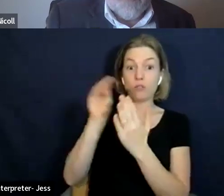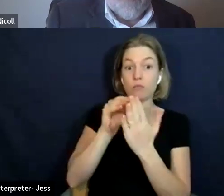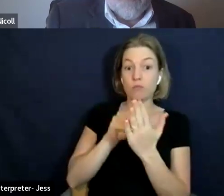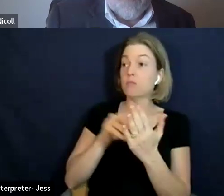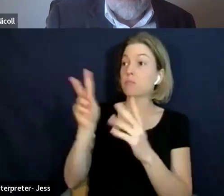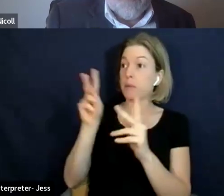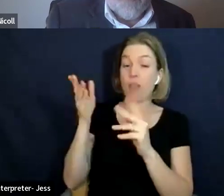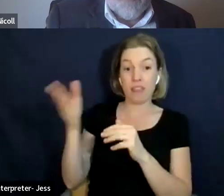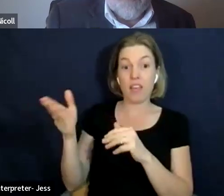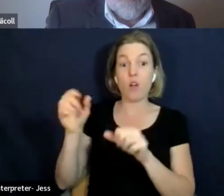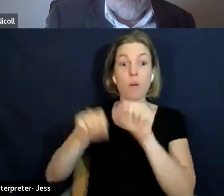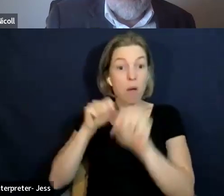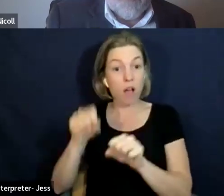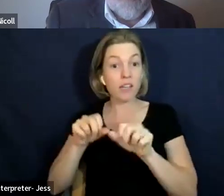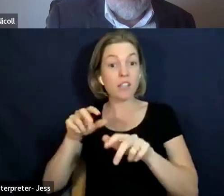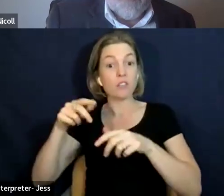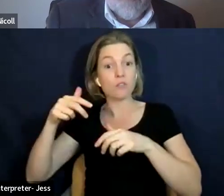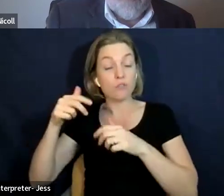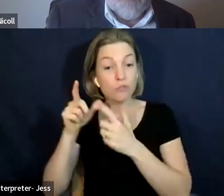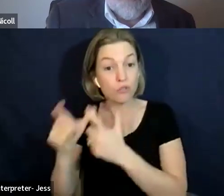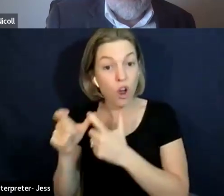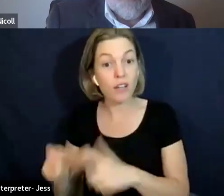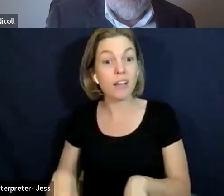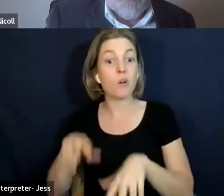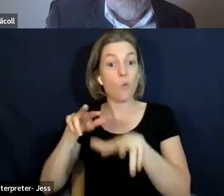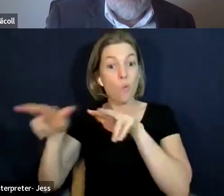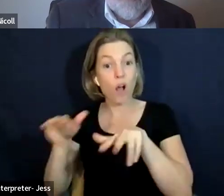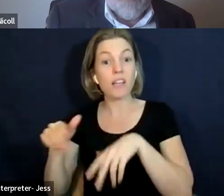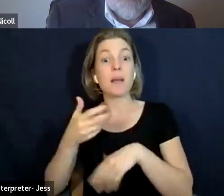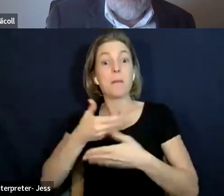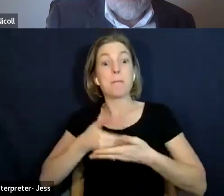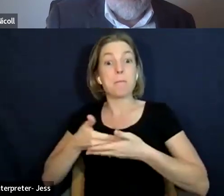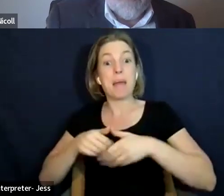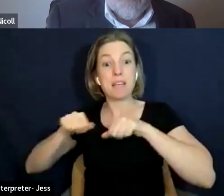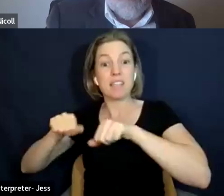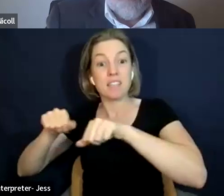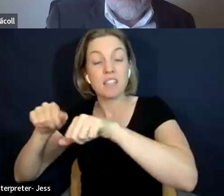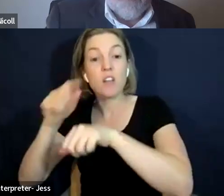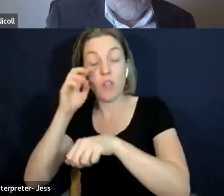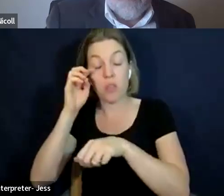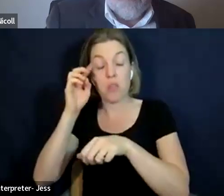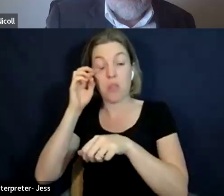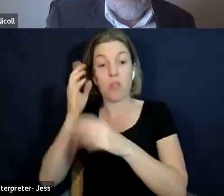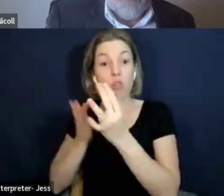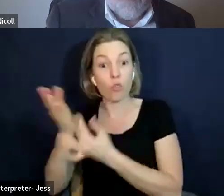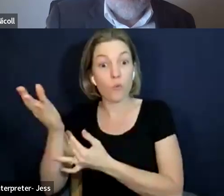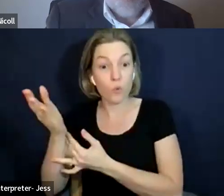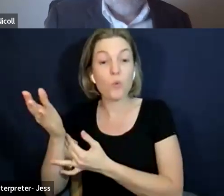jogging, walking, and pushing baby strollers through untreated sewage